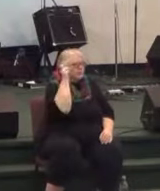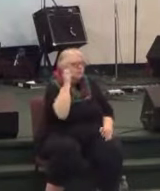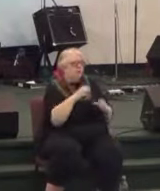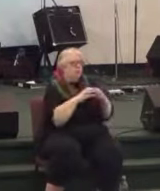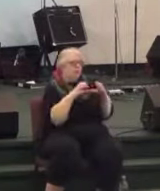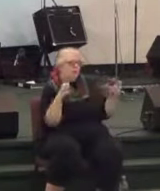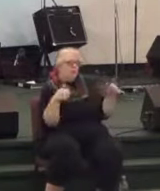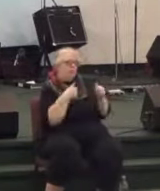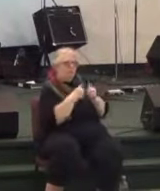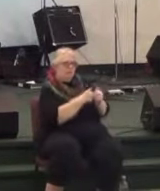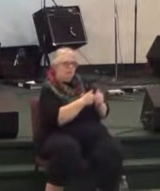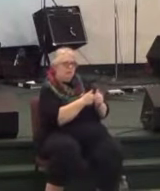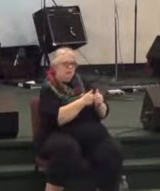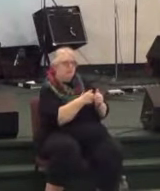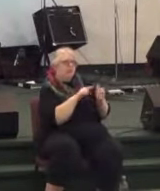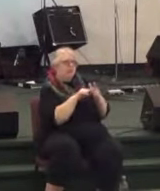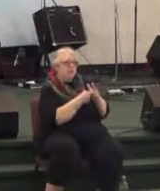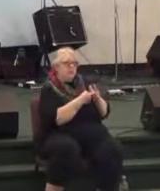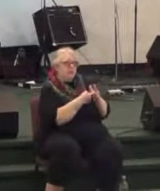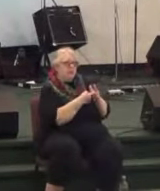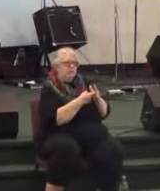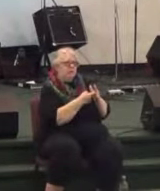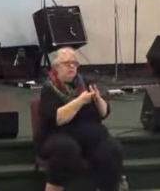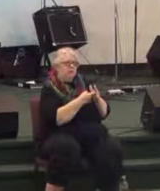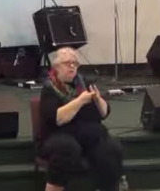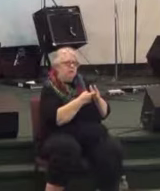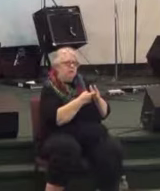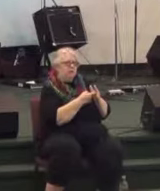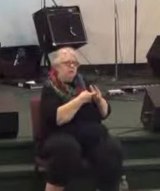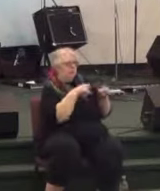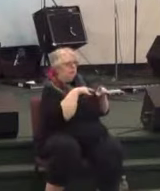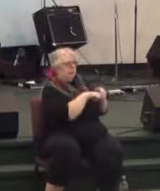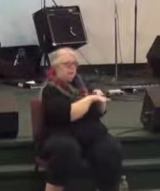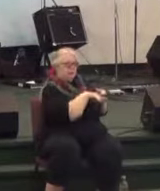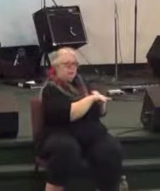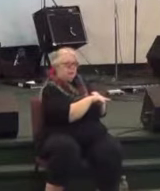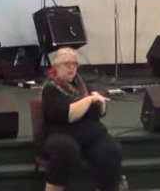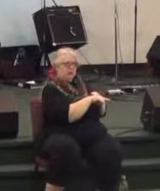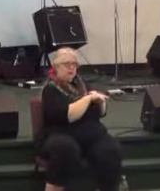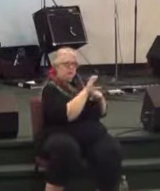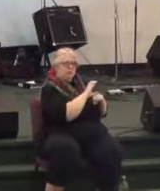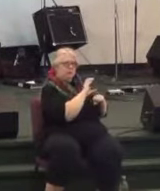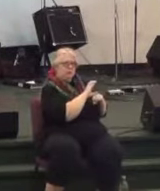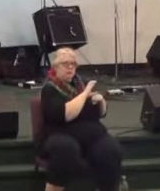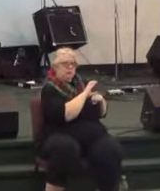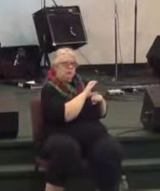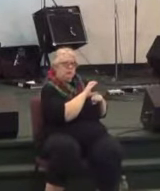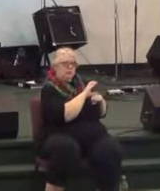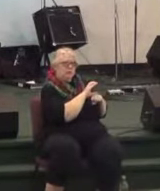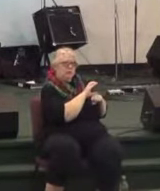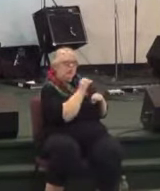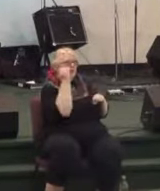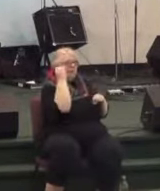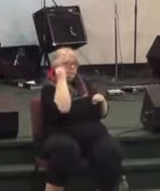church. He starts persecuting the church. He would send a bunch of guys in here right now while we're